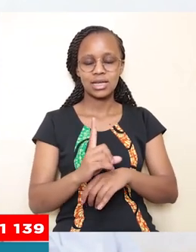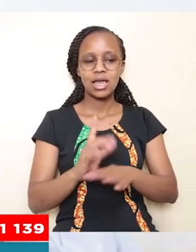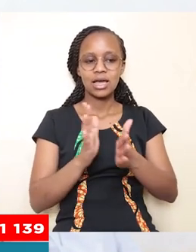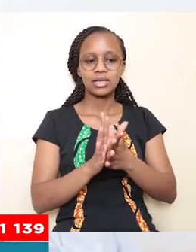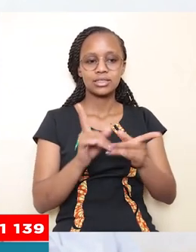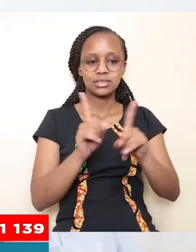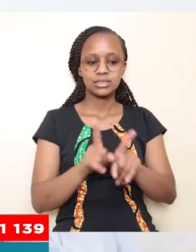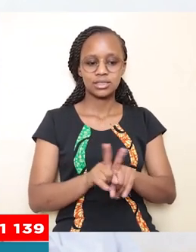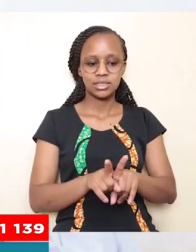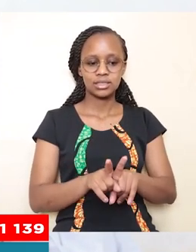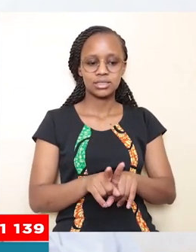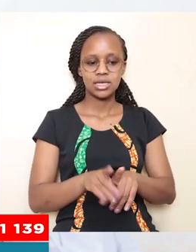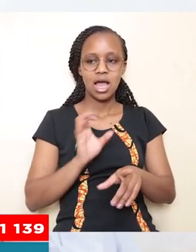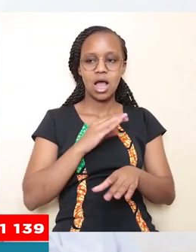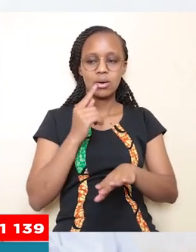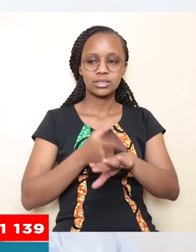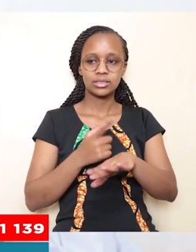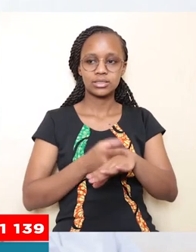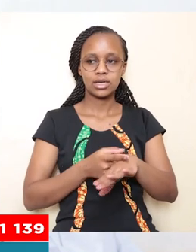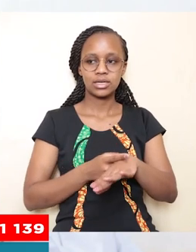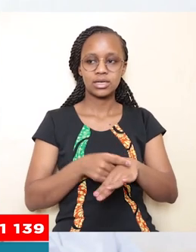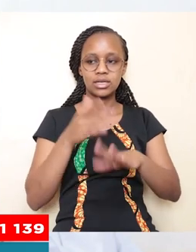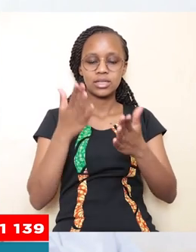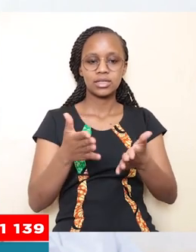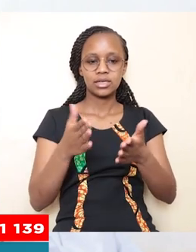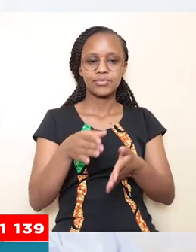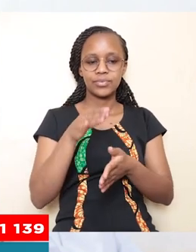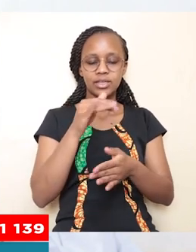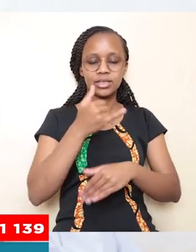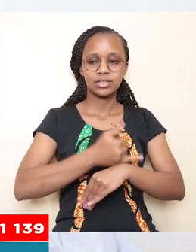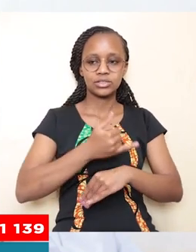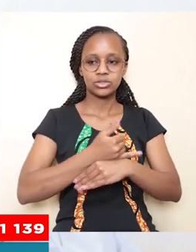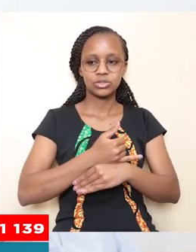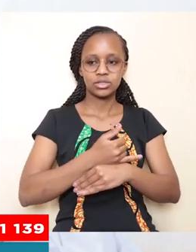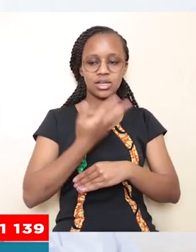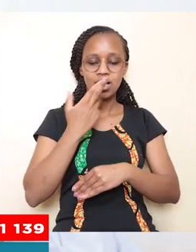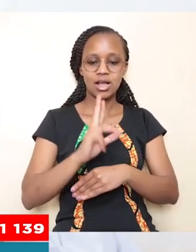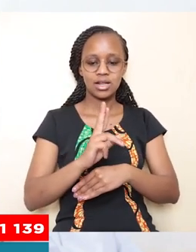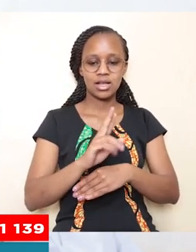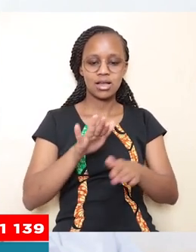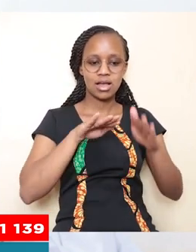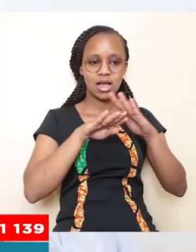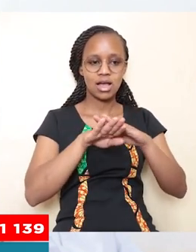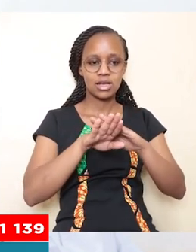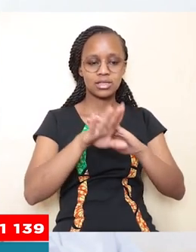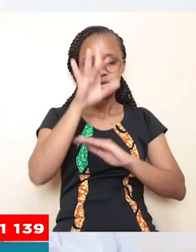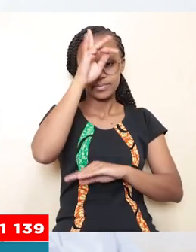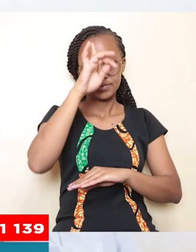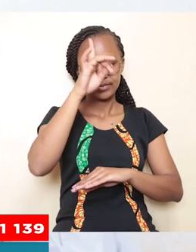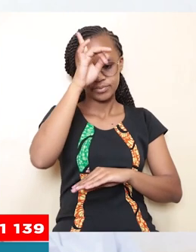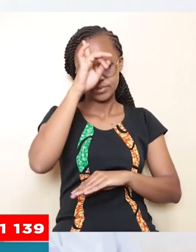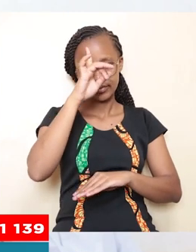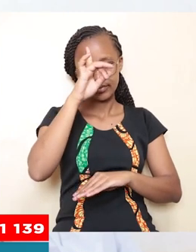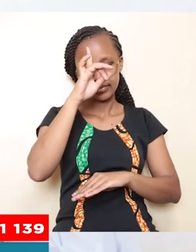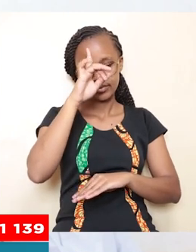Now, unfortunately, in our time, these essential institutions are under very serious